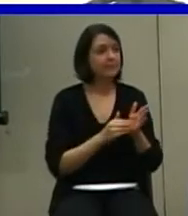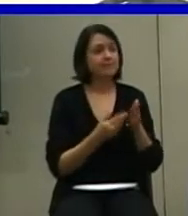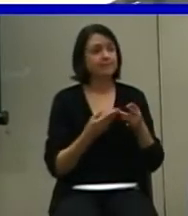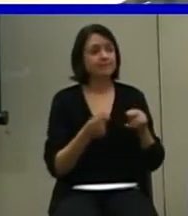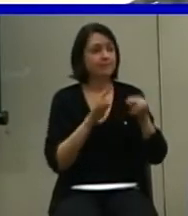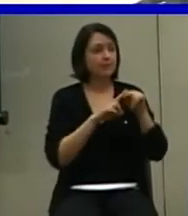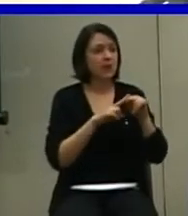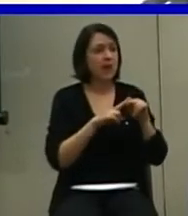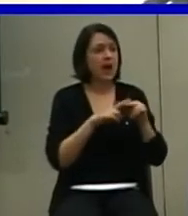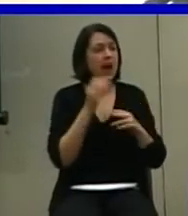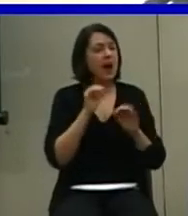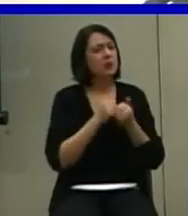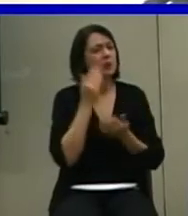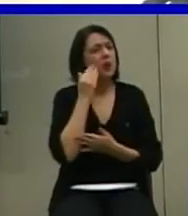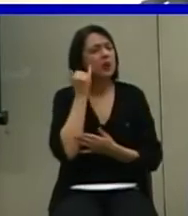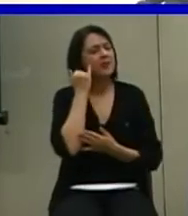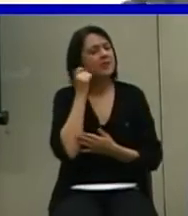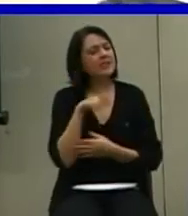need special ed?